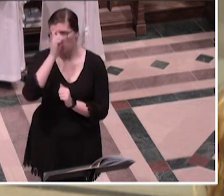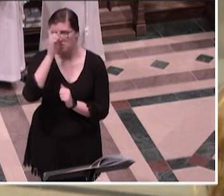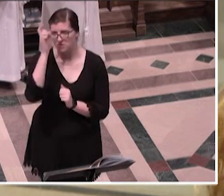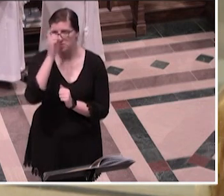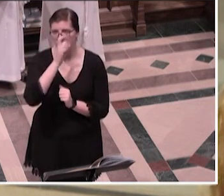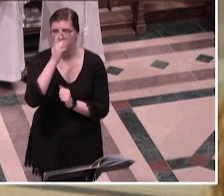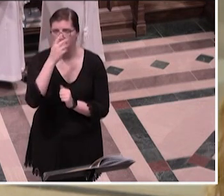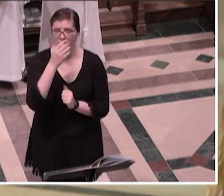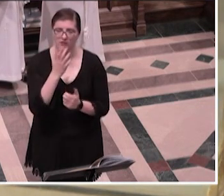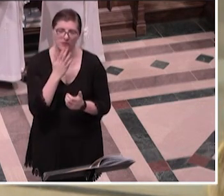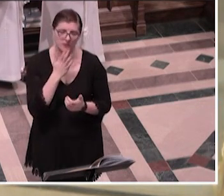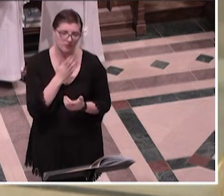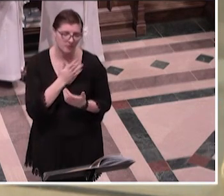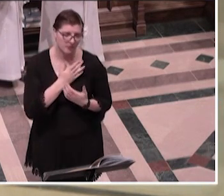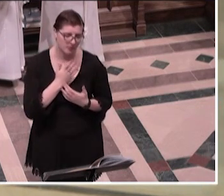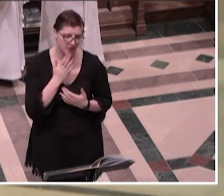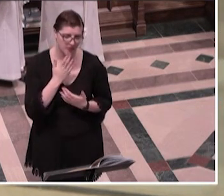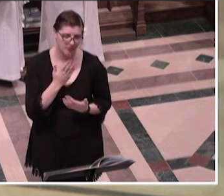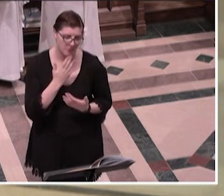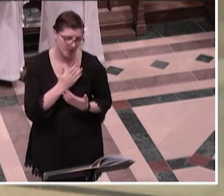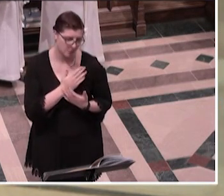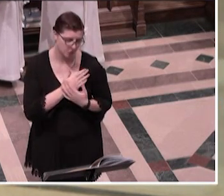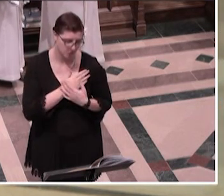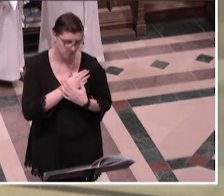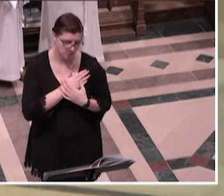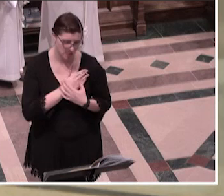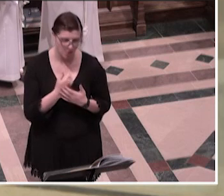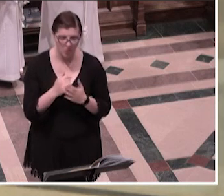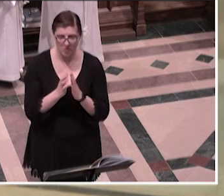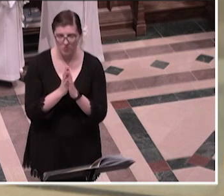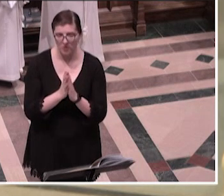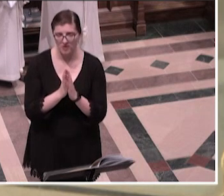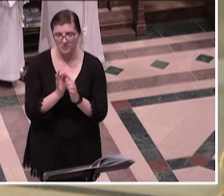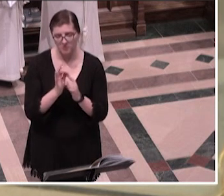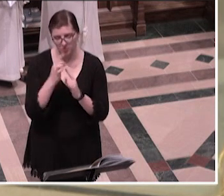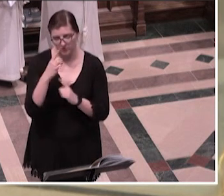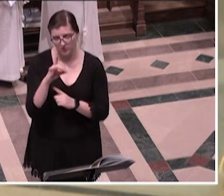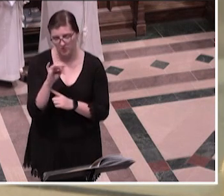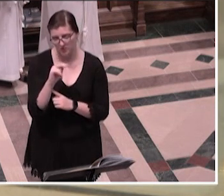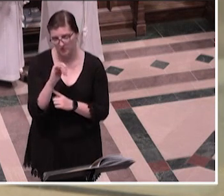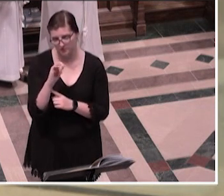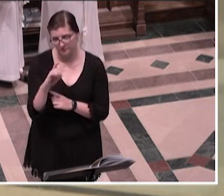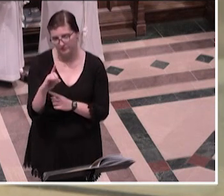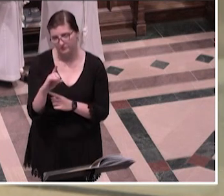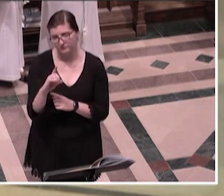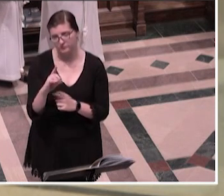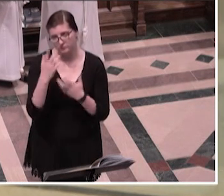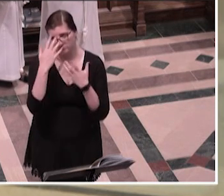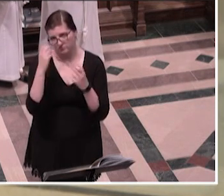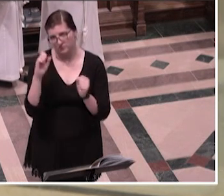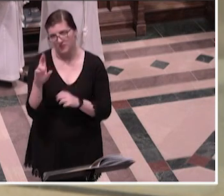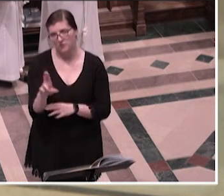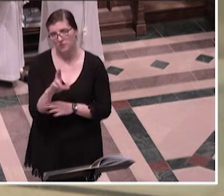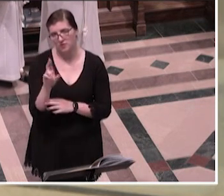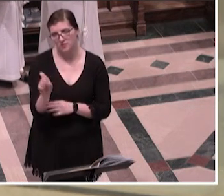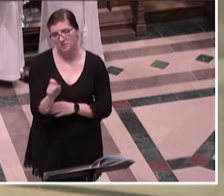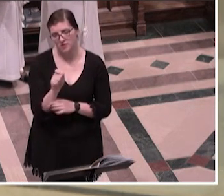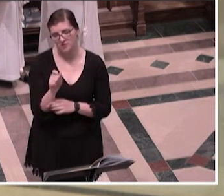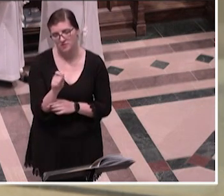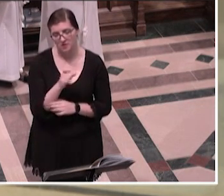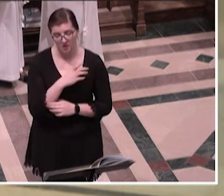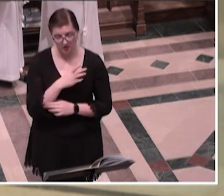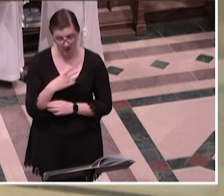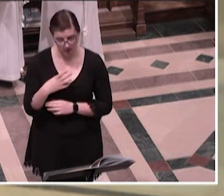and compassion. We pray especially for Donald, President of the United States, the